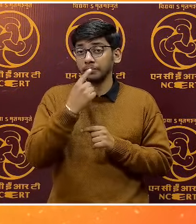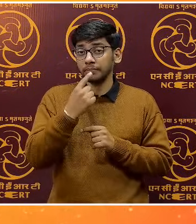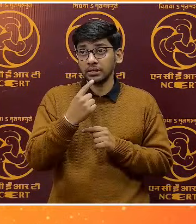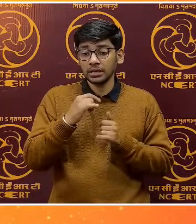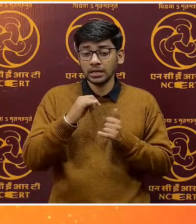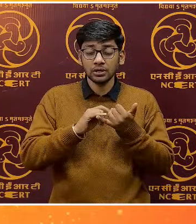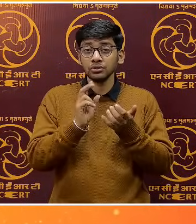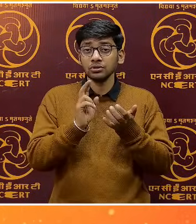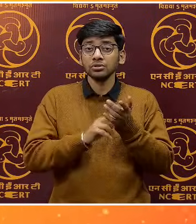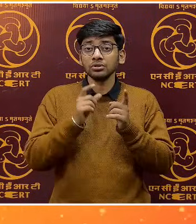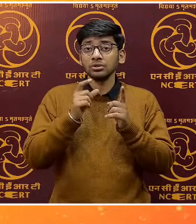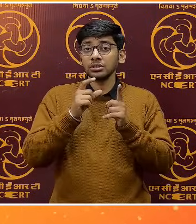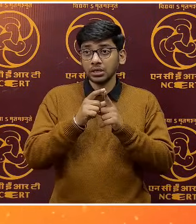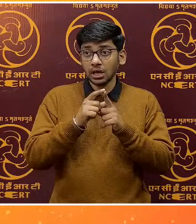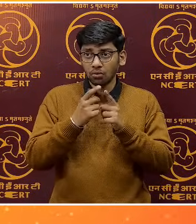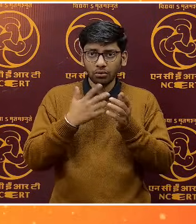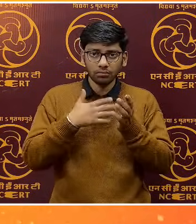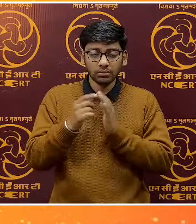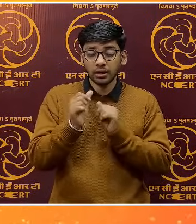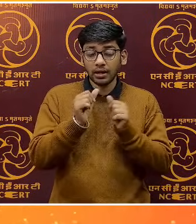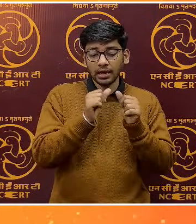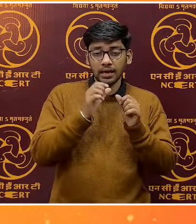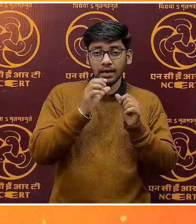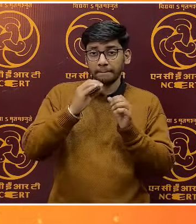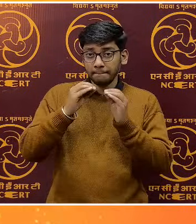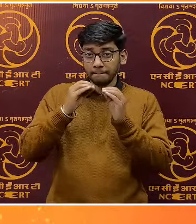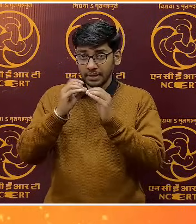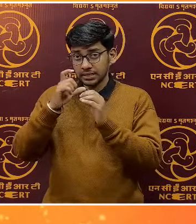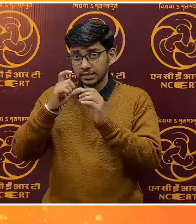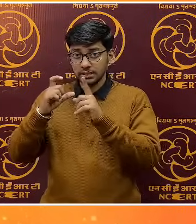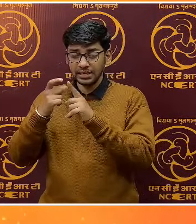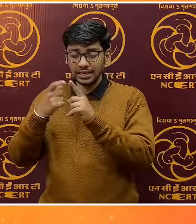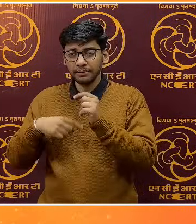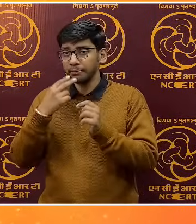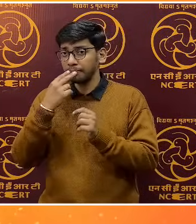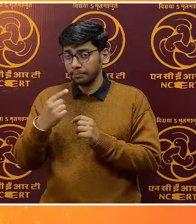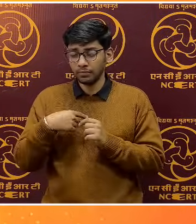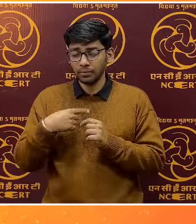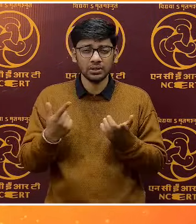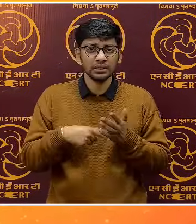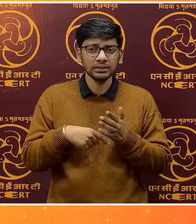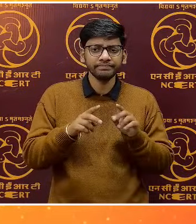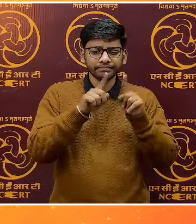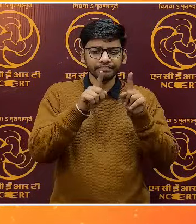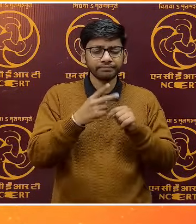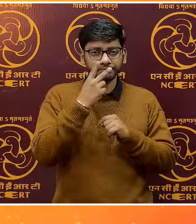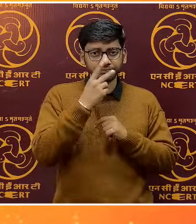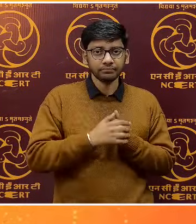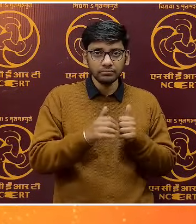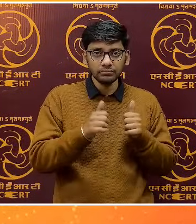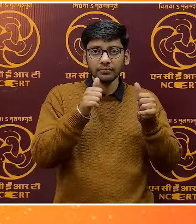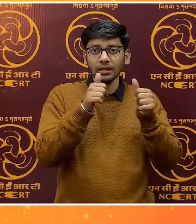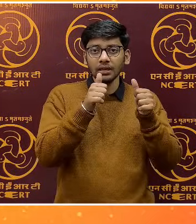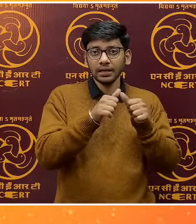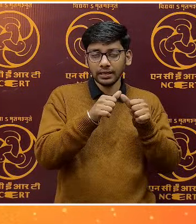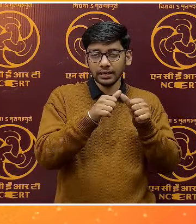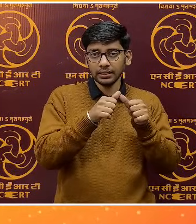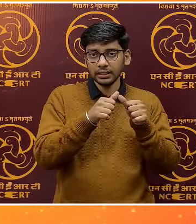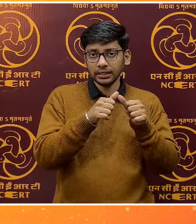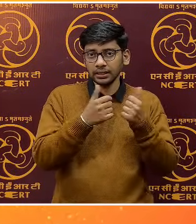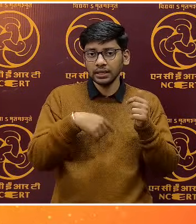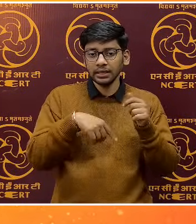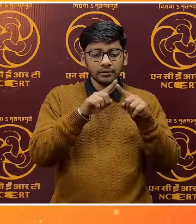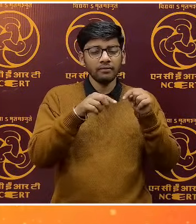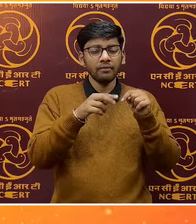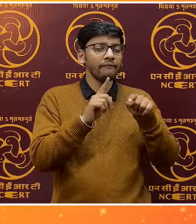of alphabet is called phonics. For example, we look at the screen and there is A, and right in